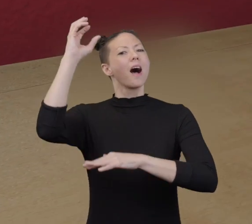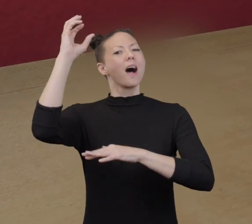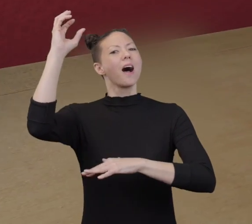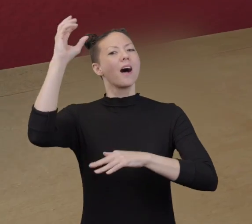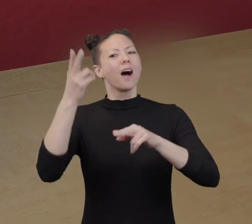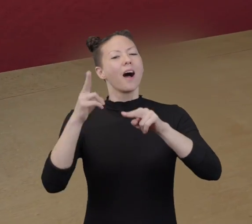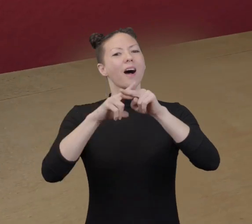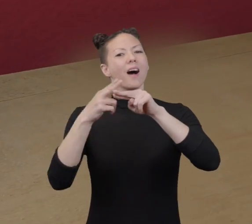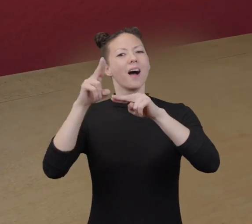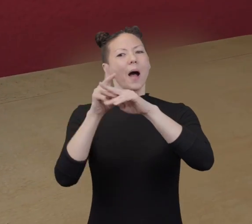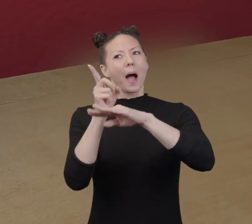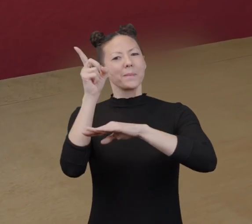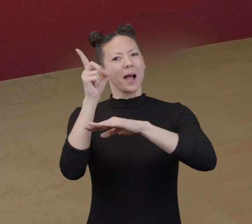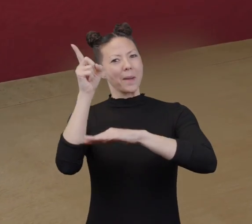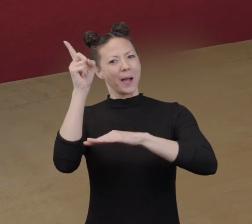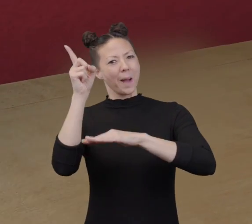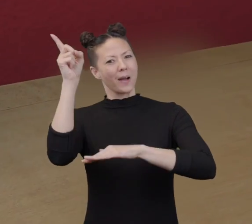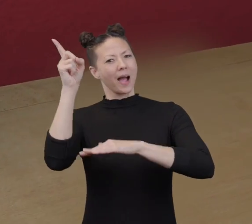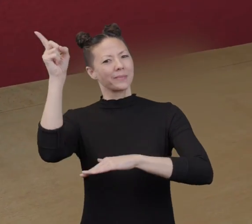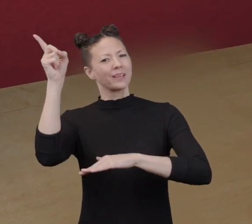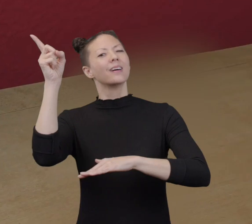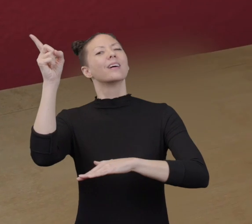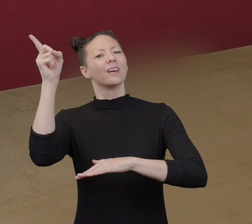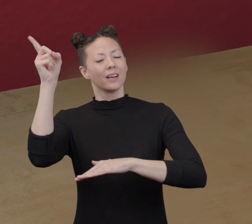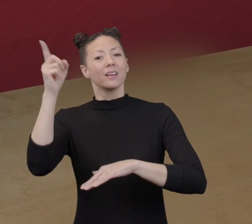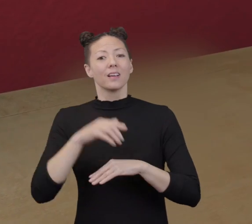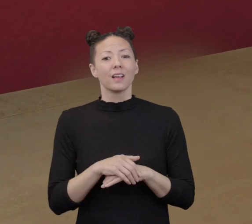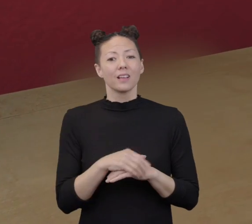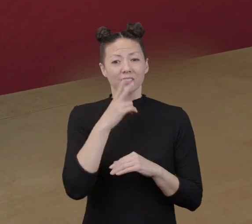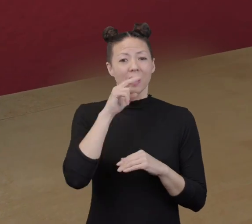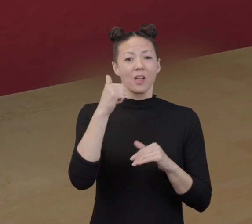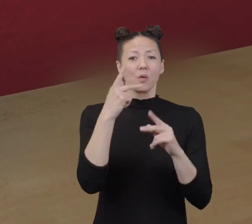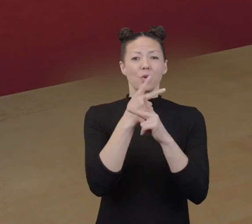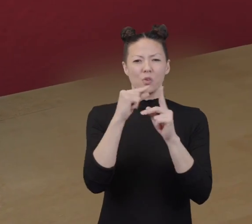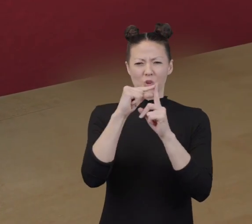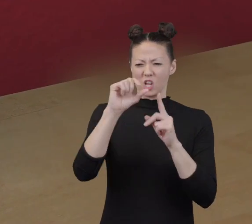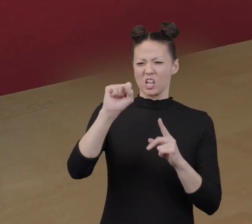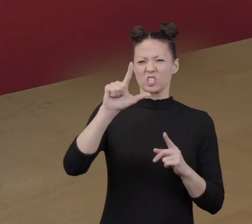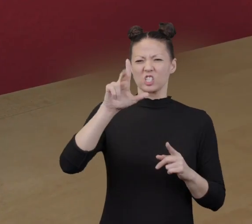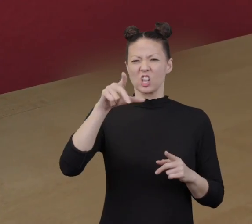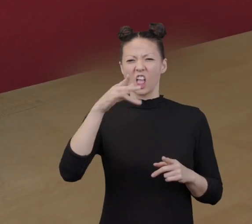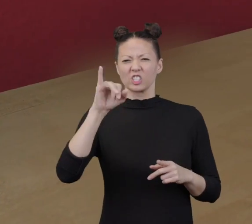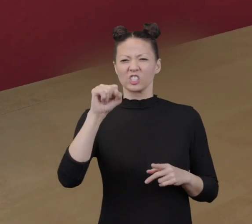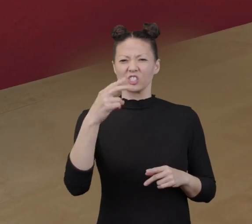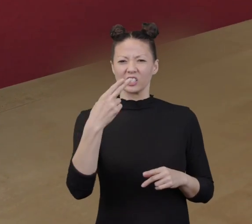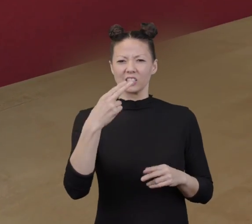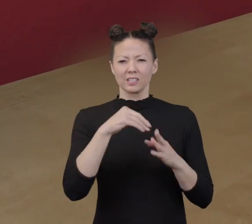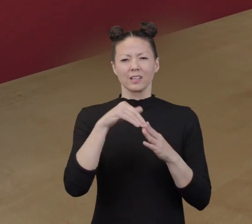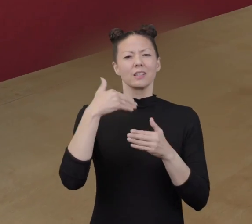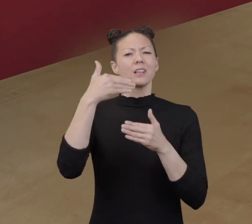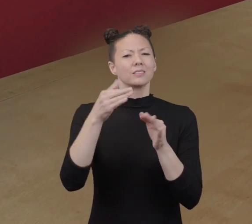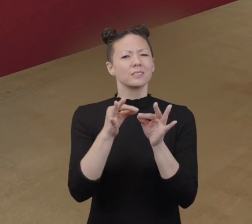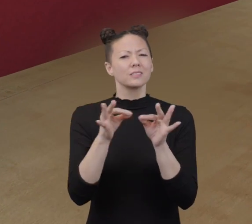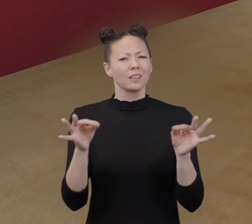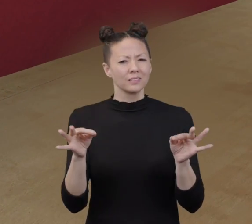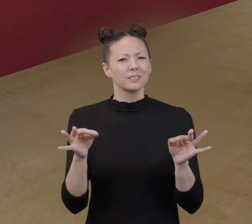one more of these 4 steps and see if you can figure out what the word sluggish means in this next